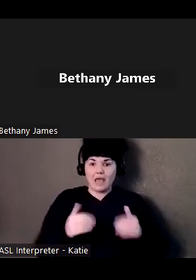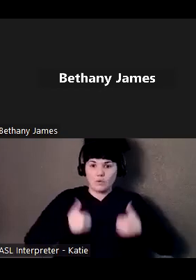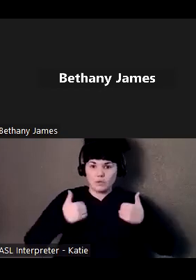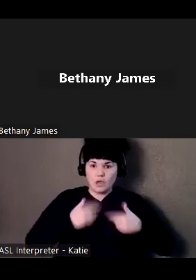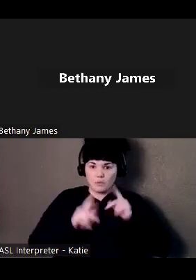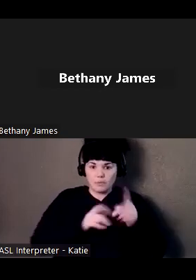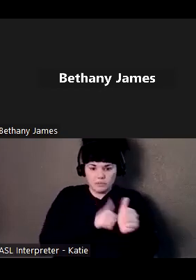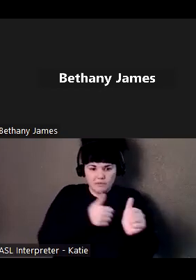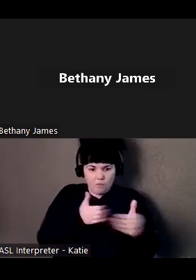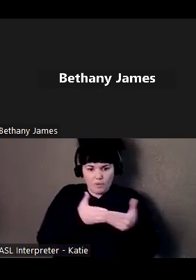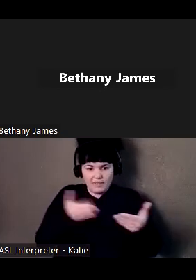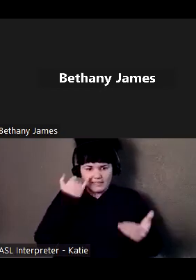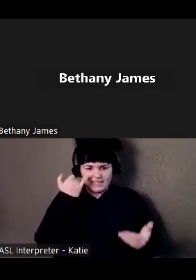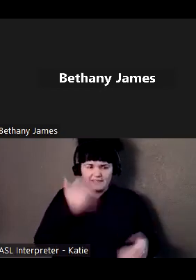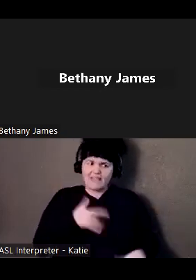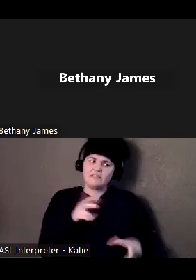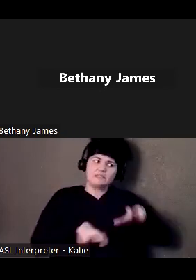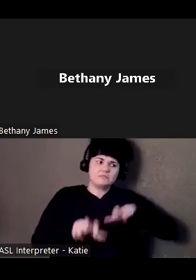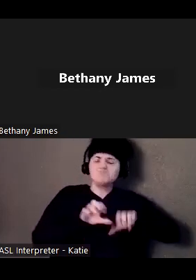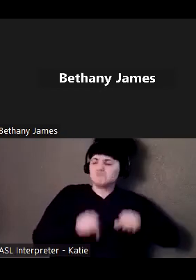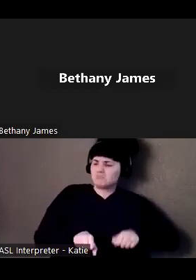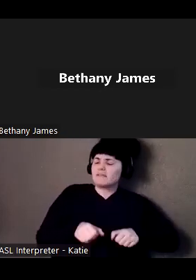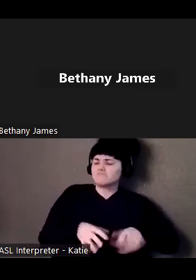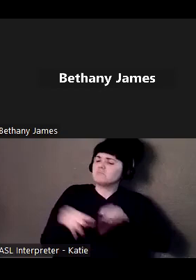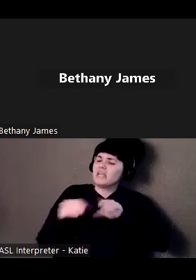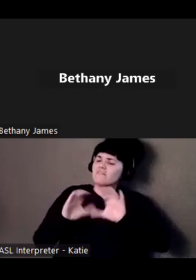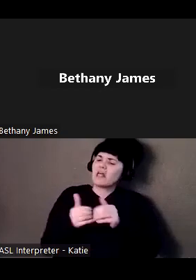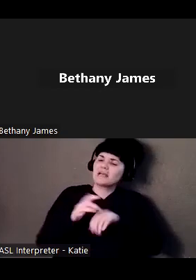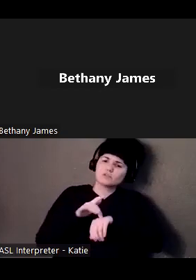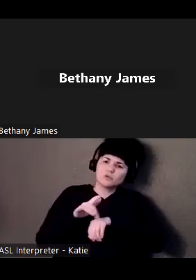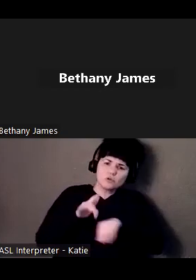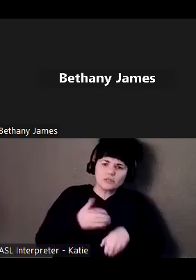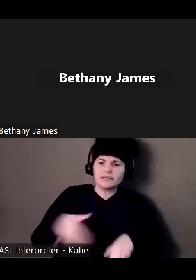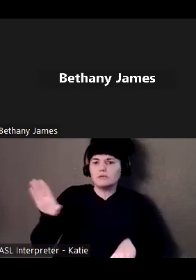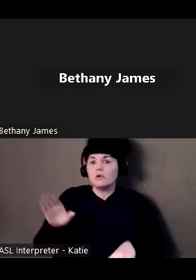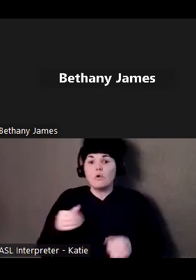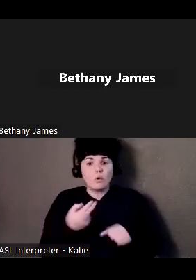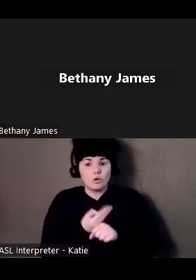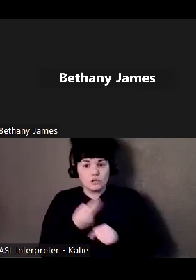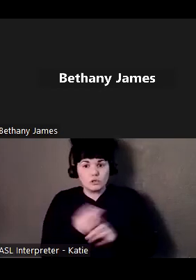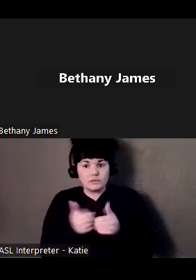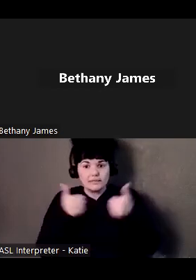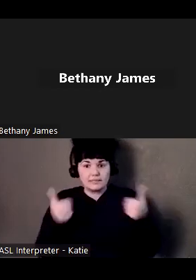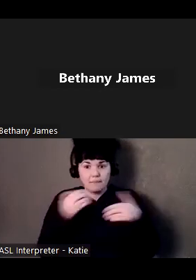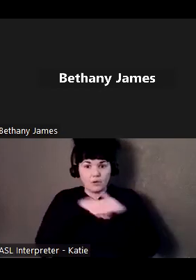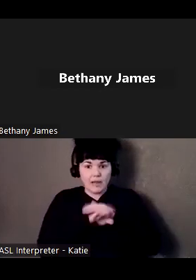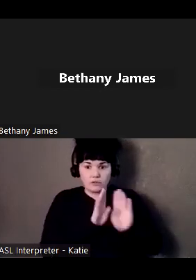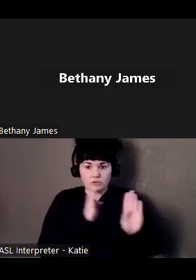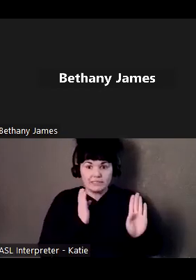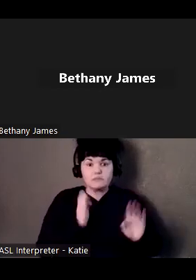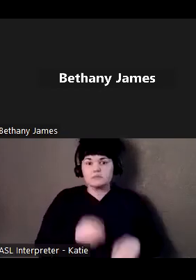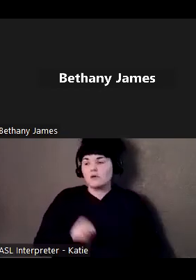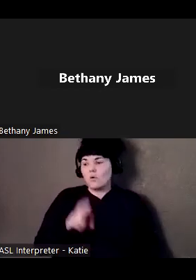things that make them uncomfortable. So leaving class early, using special entrances, seeking safe spaces when